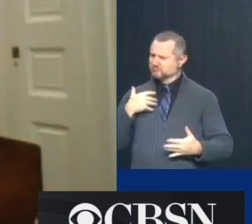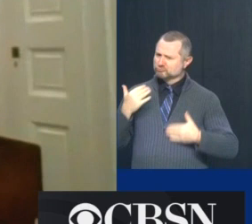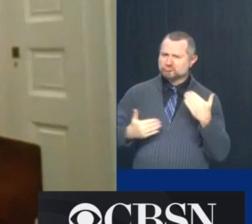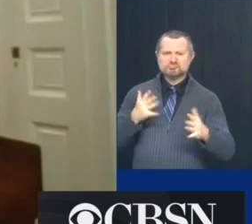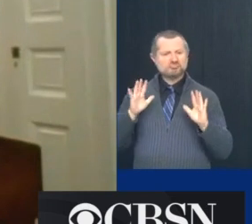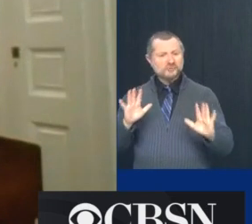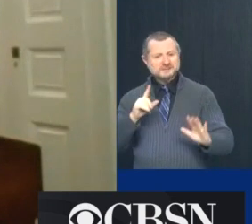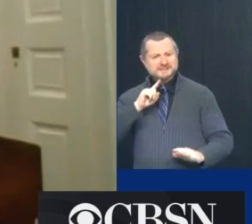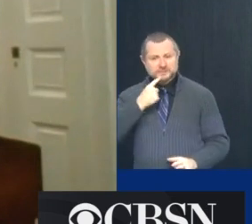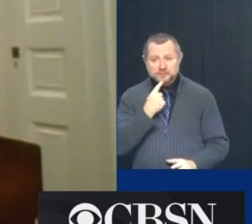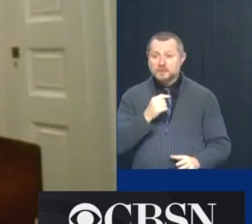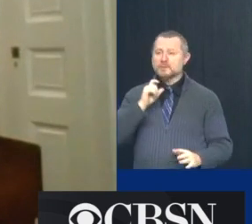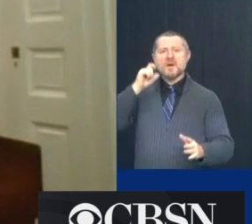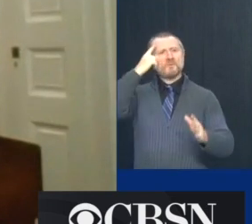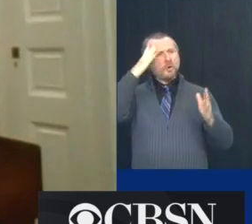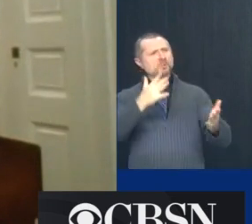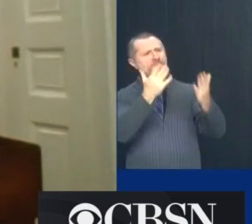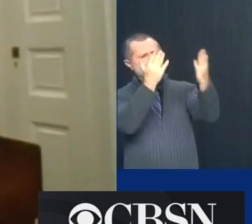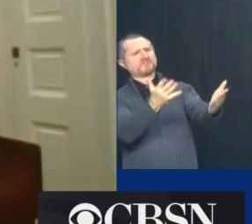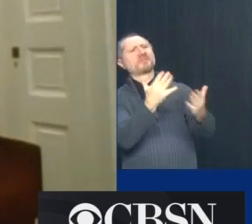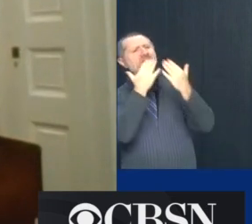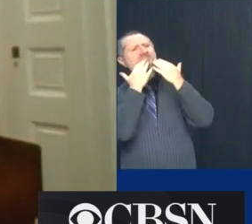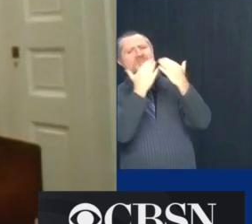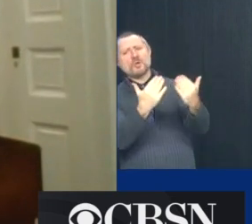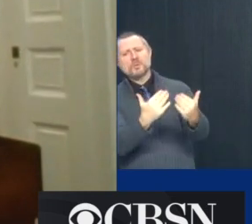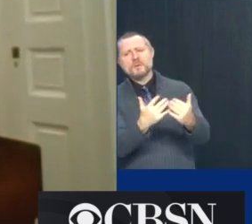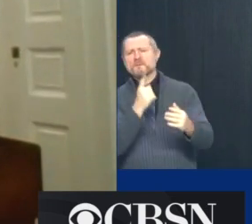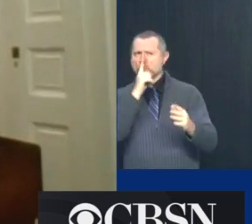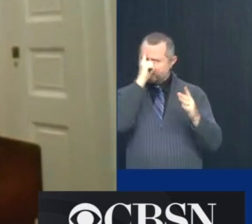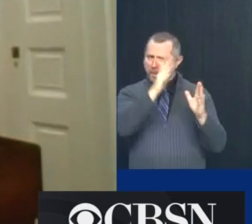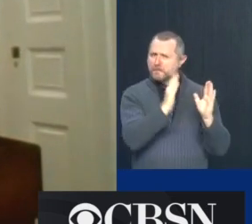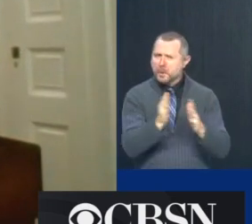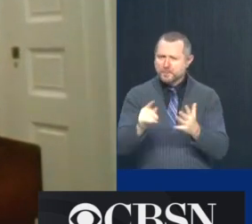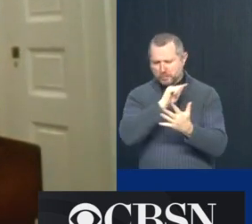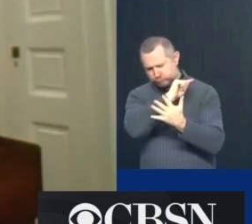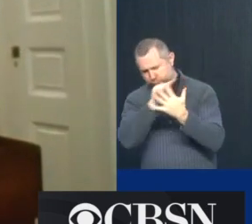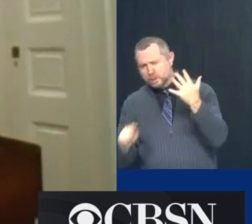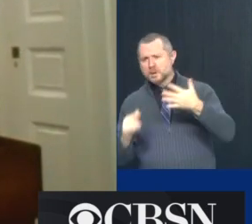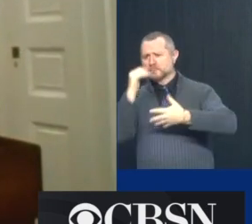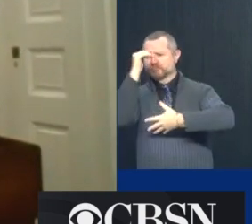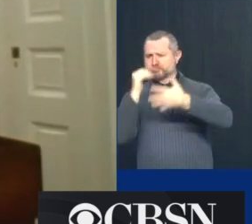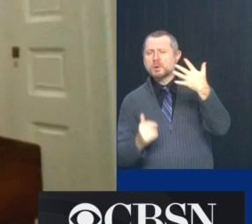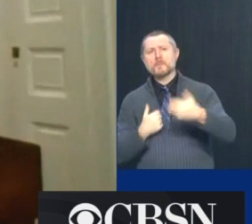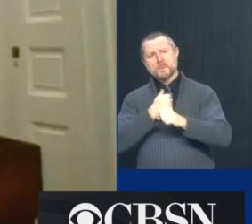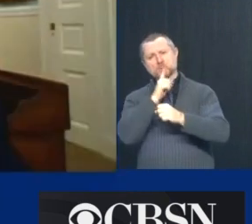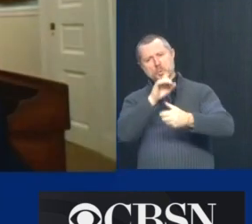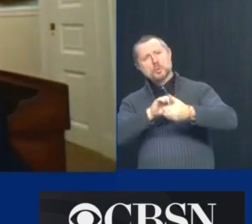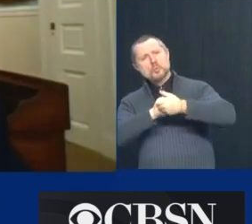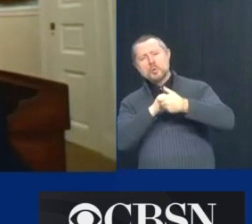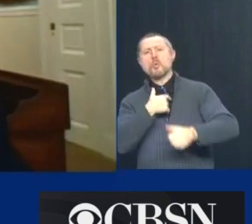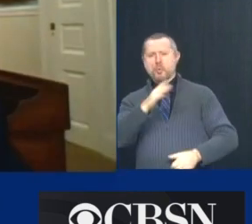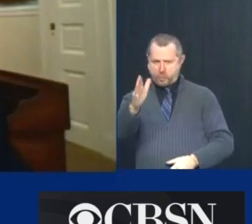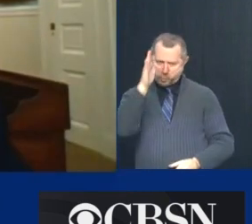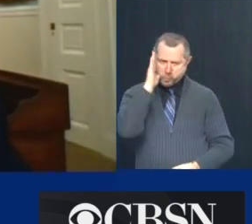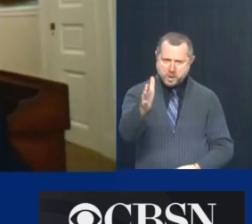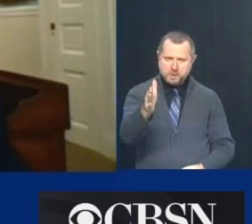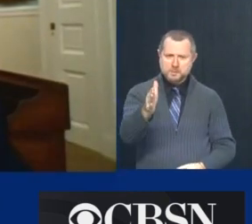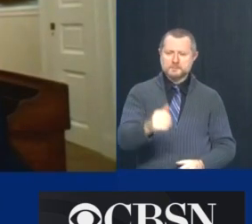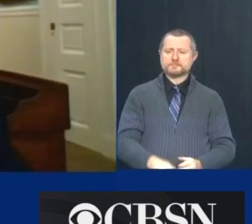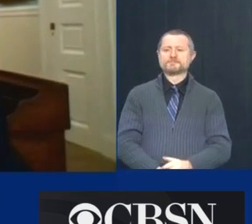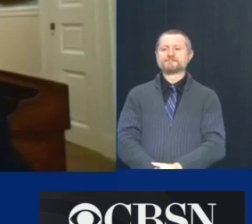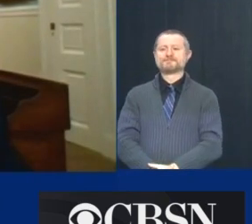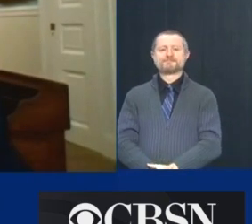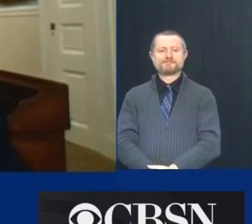Governor, thank you for the plan you've laid out. We're going to work closely with you. And I know